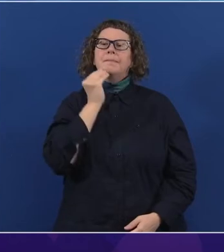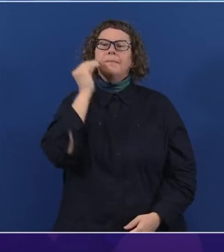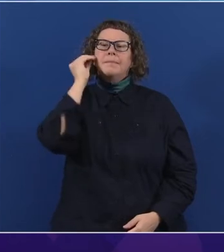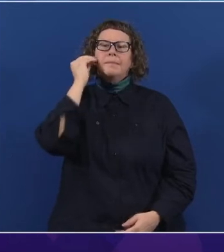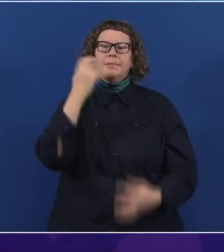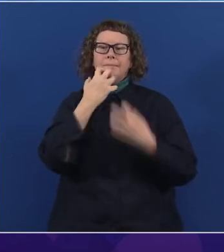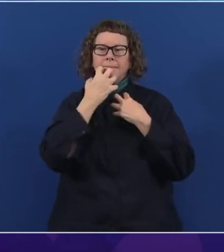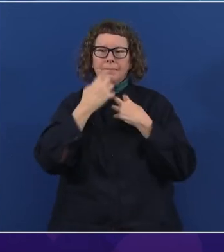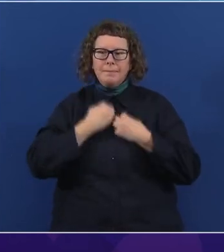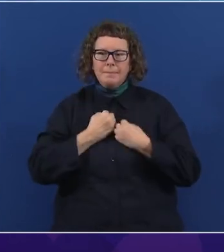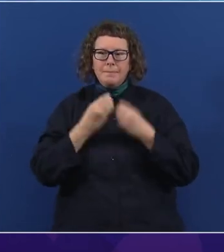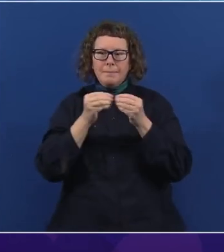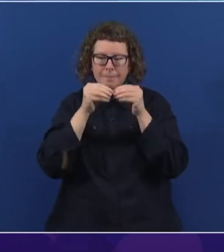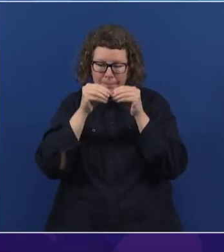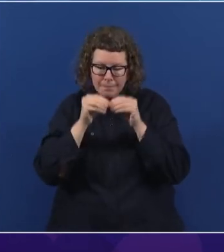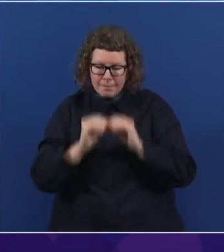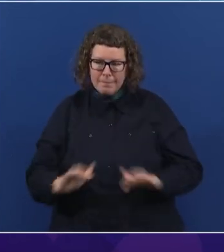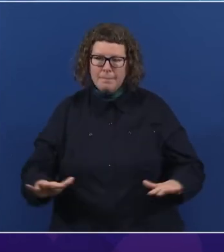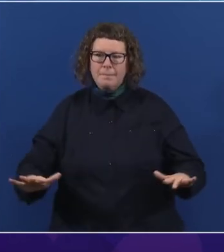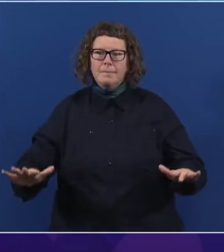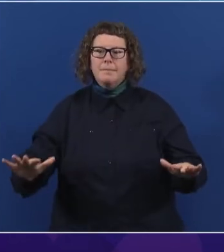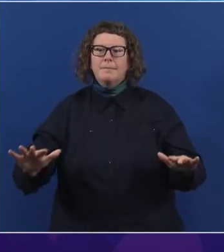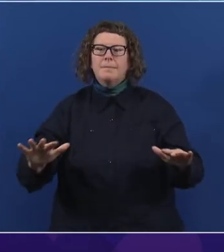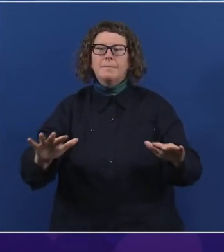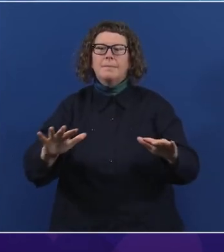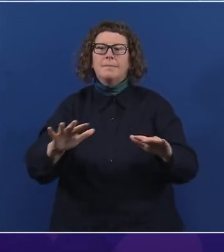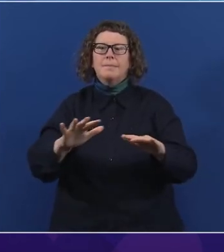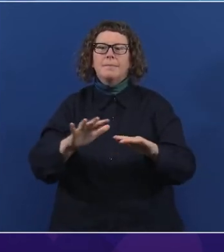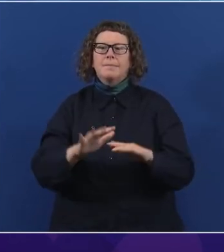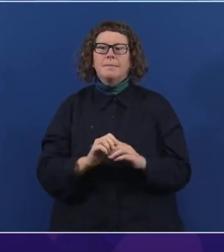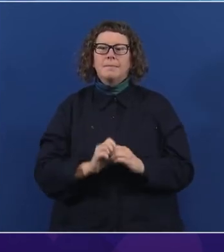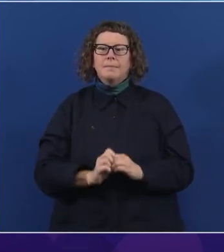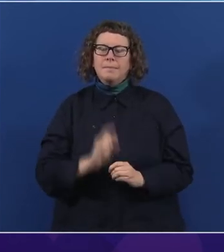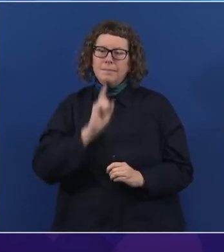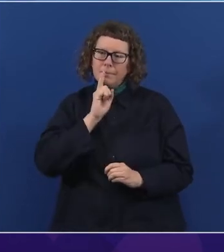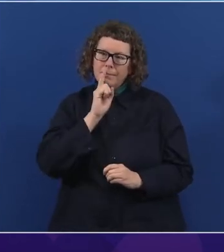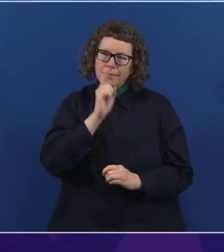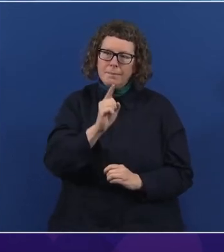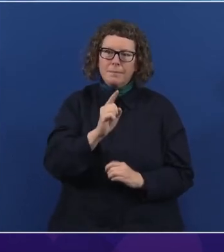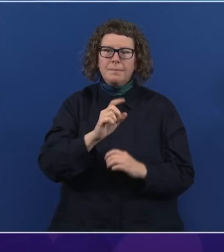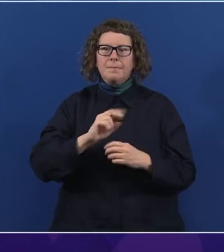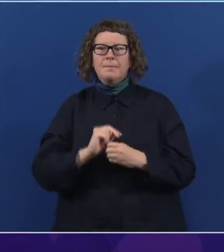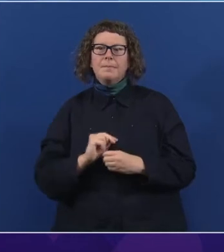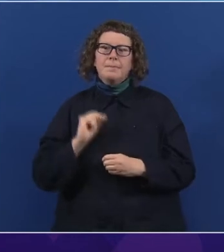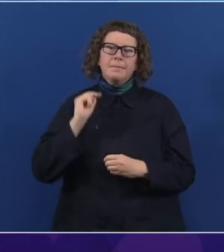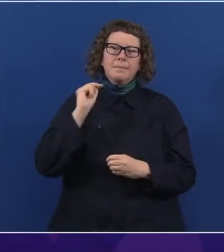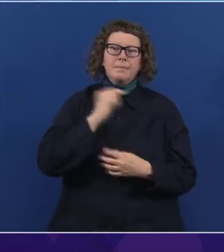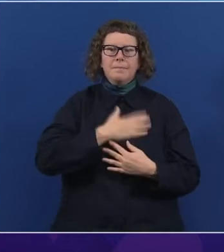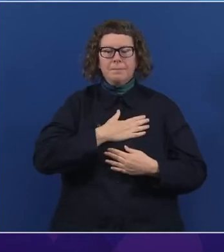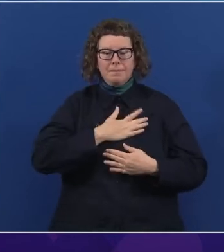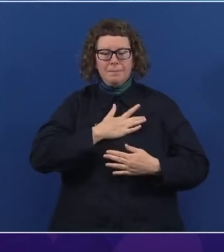our home and native land, true